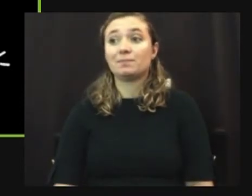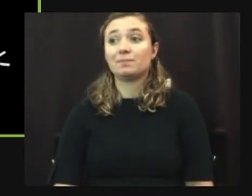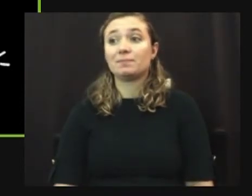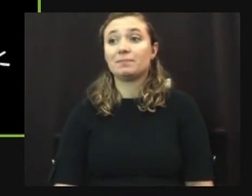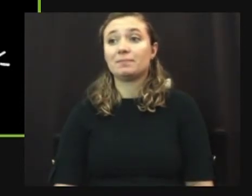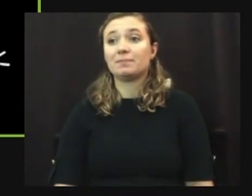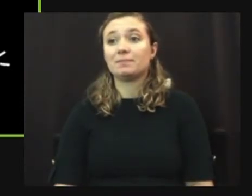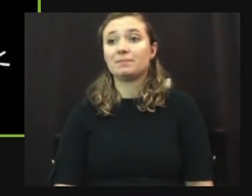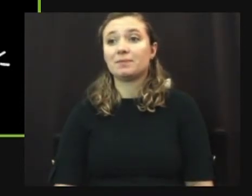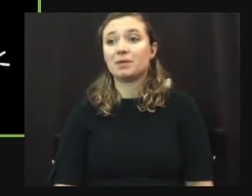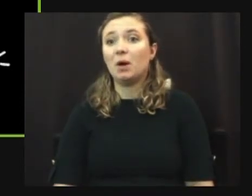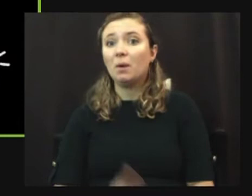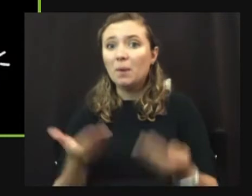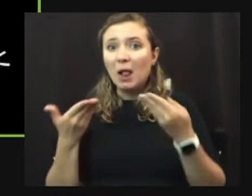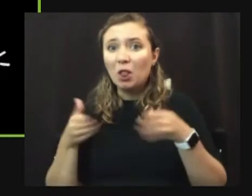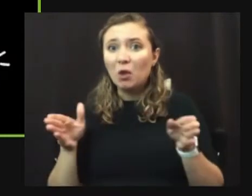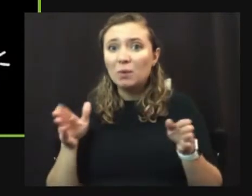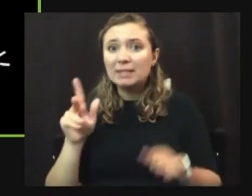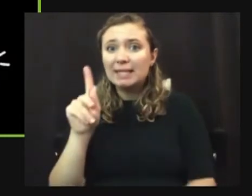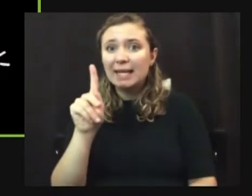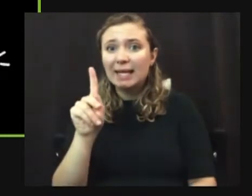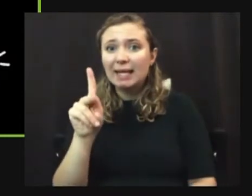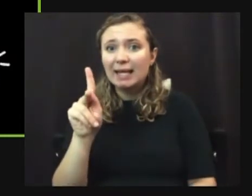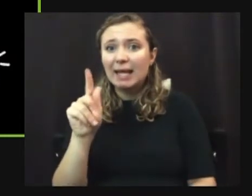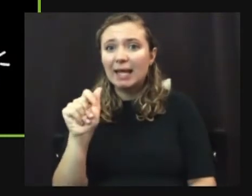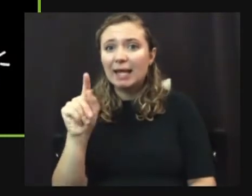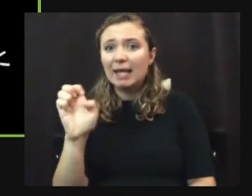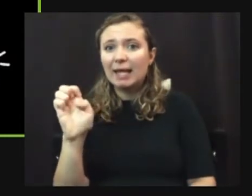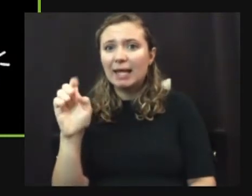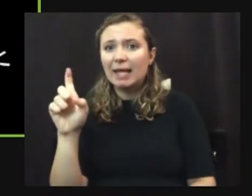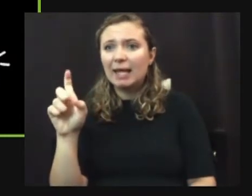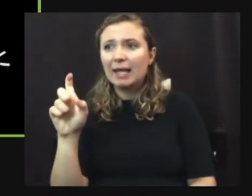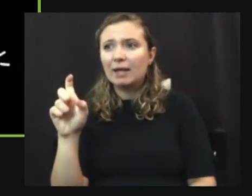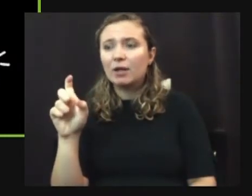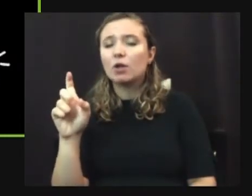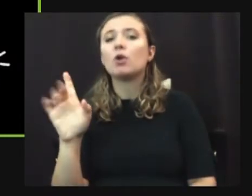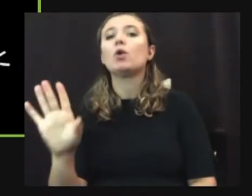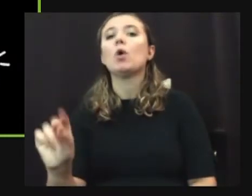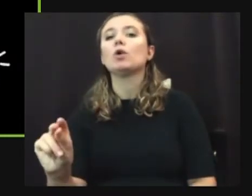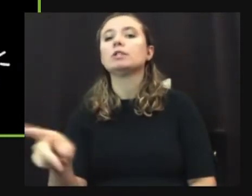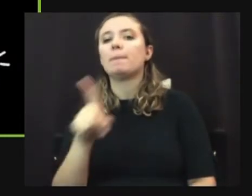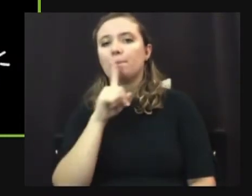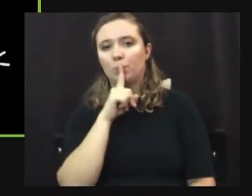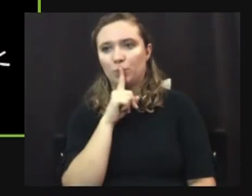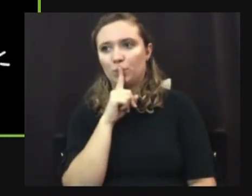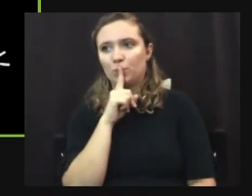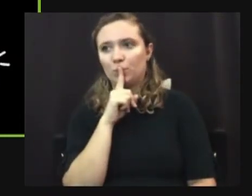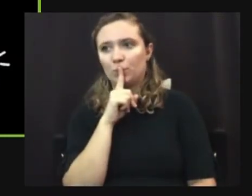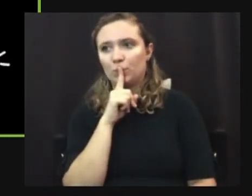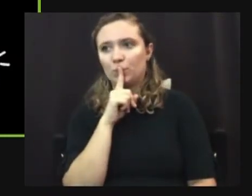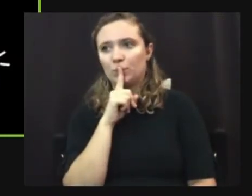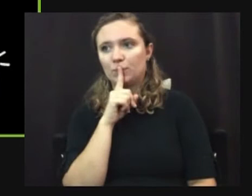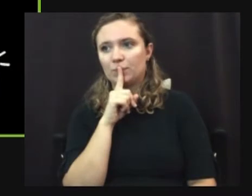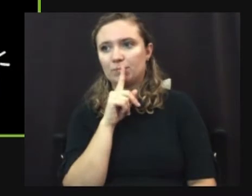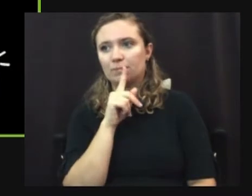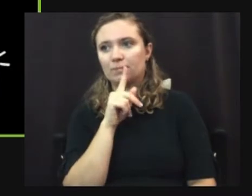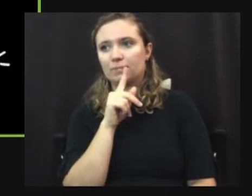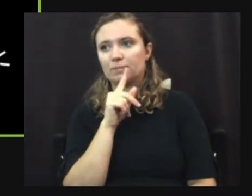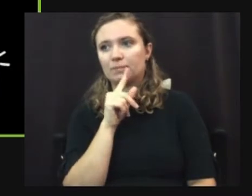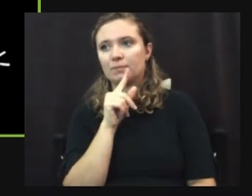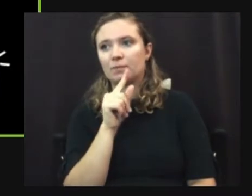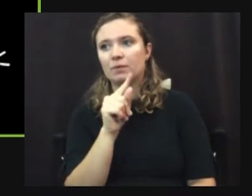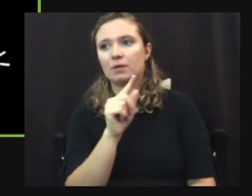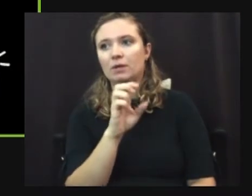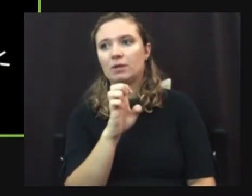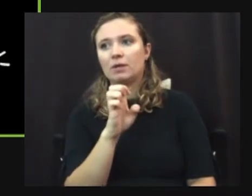Oh no, did we lose Kate? Kate is muted. No, she's just got attention